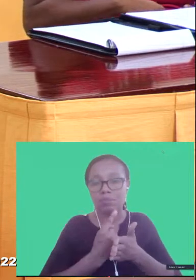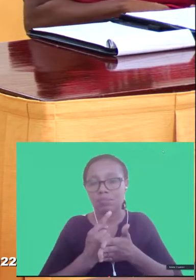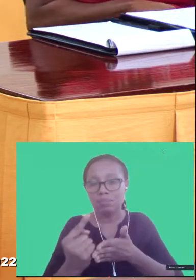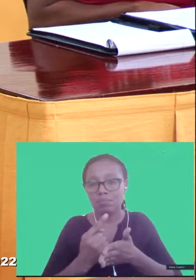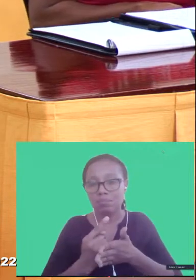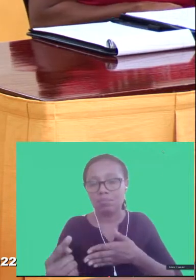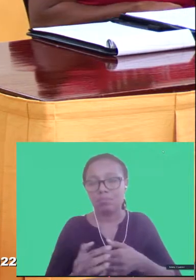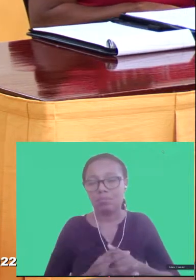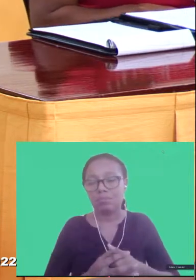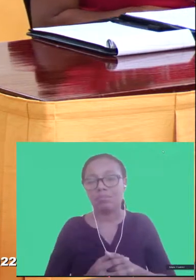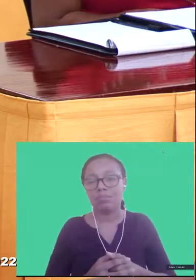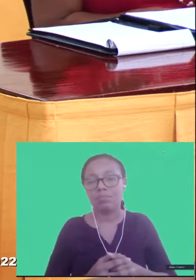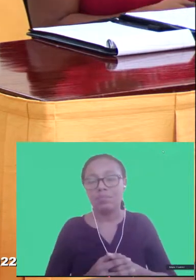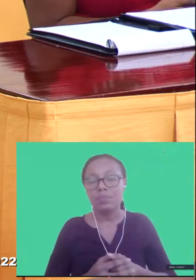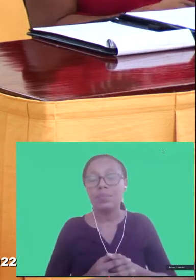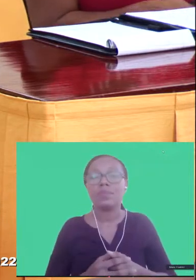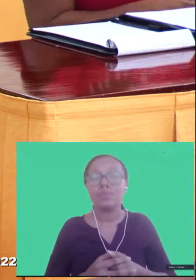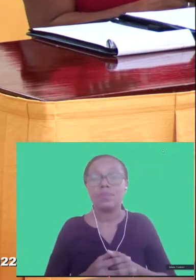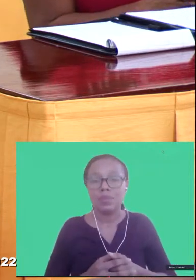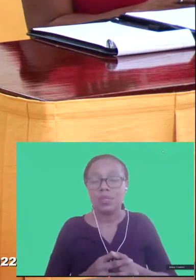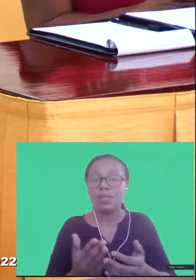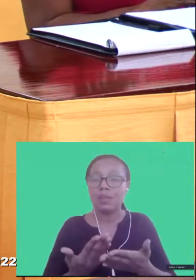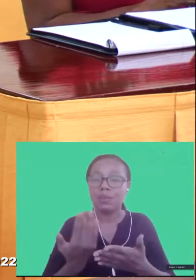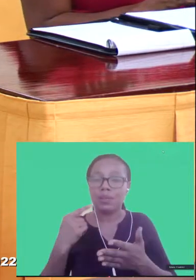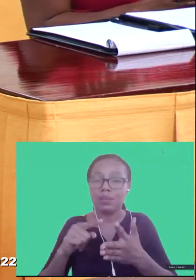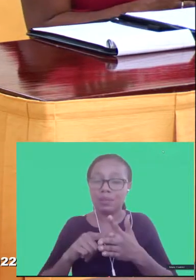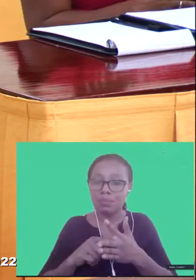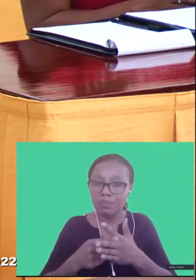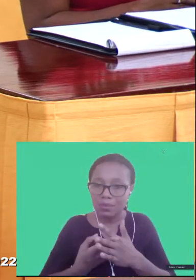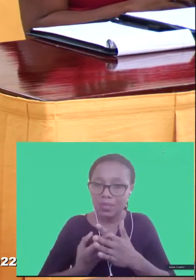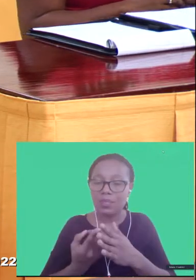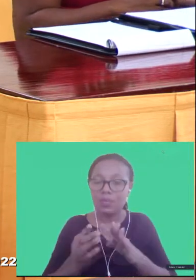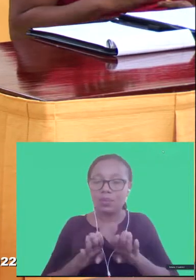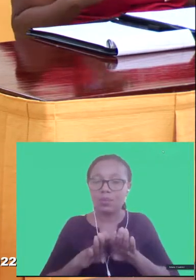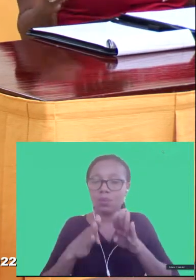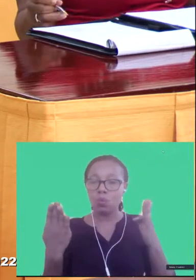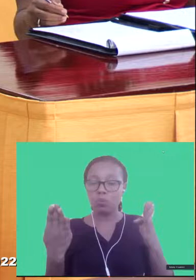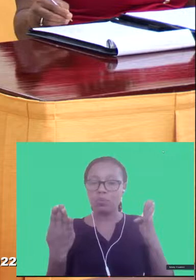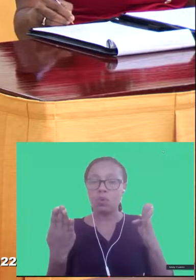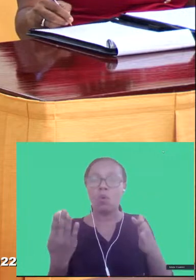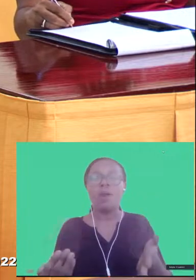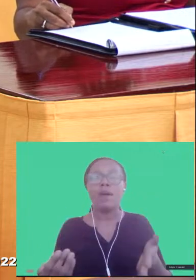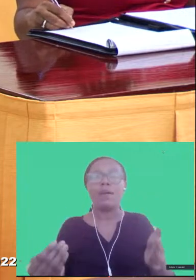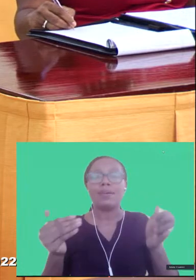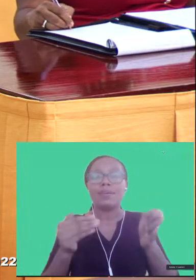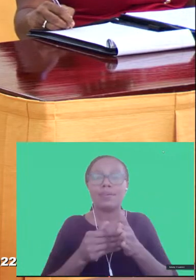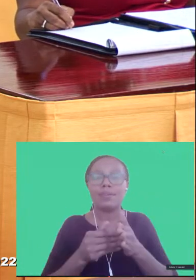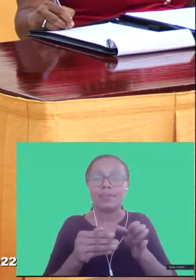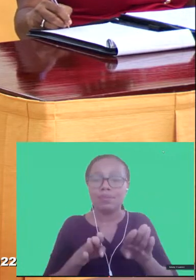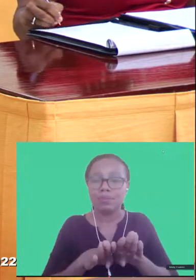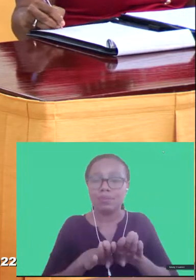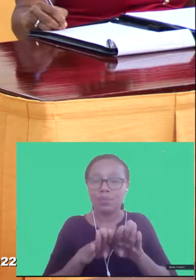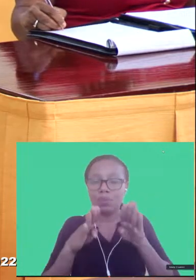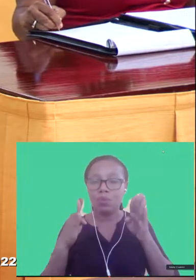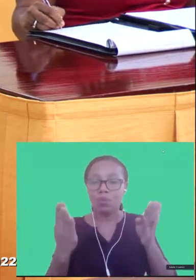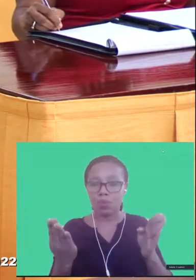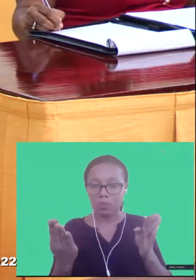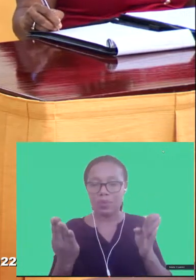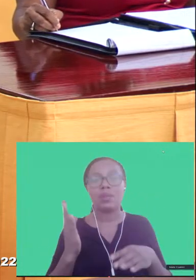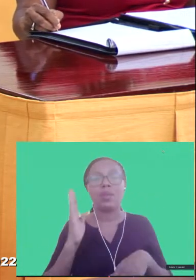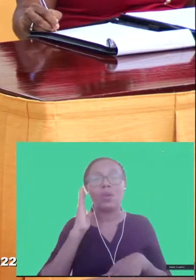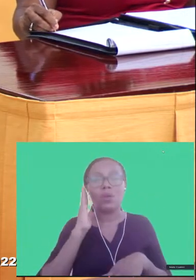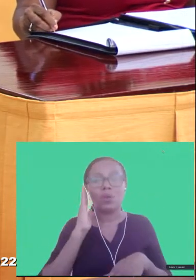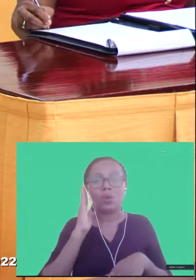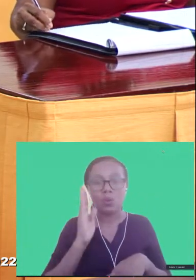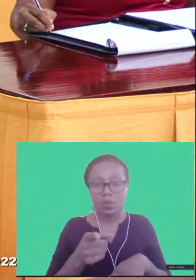reopens or had reopened, then there would be an entitlement, and that is easily calculated. The other issue that the Honourable Member raised